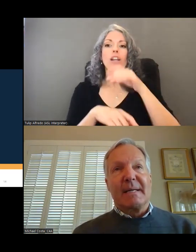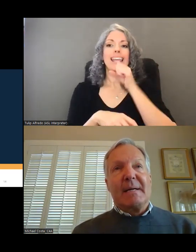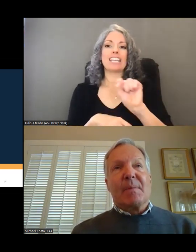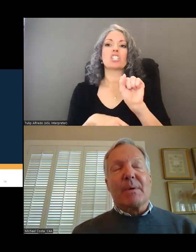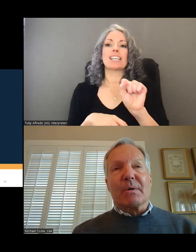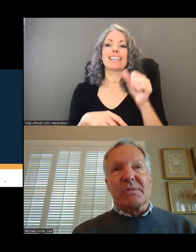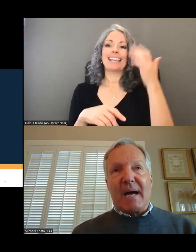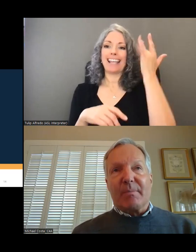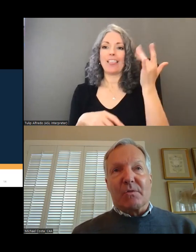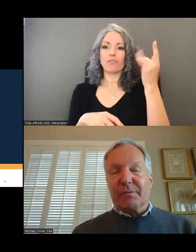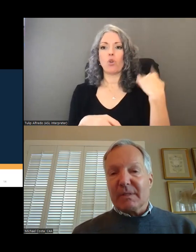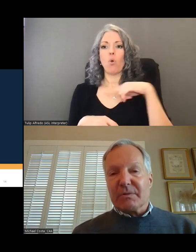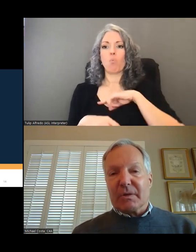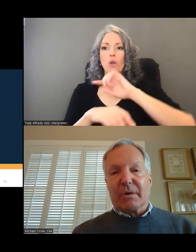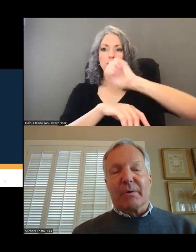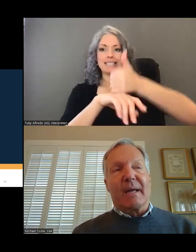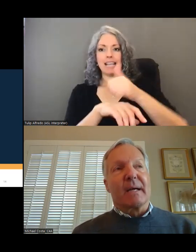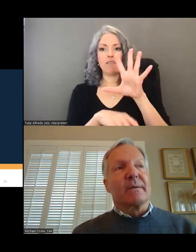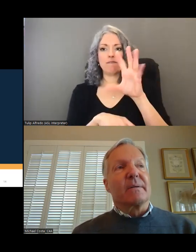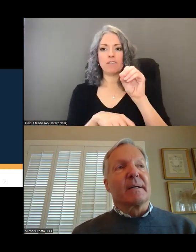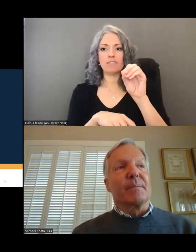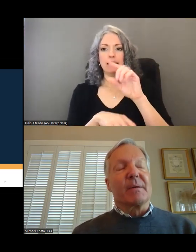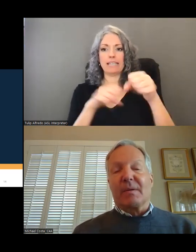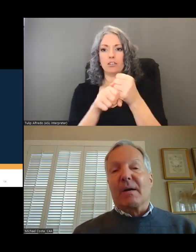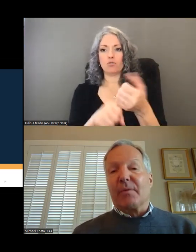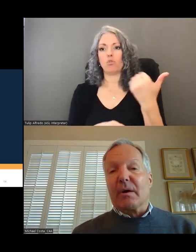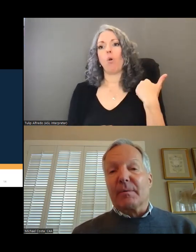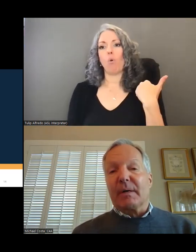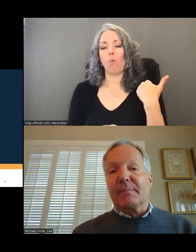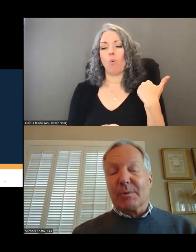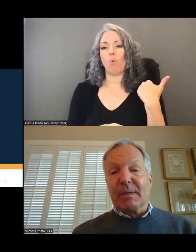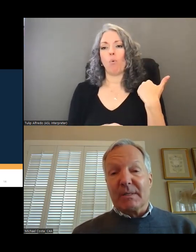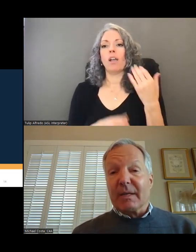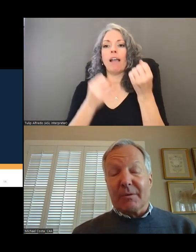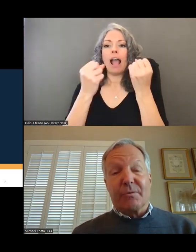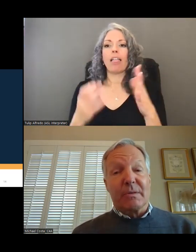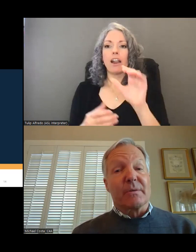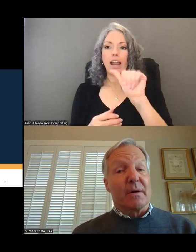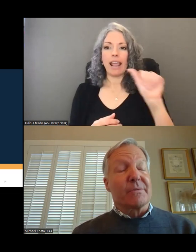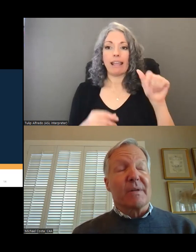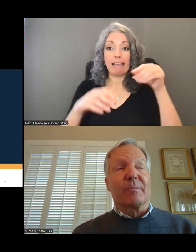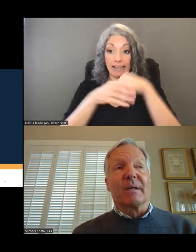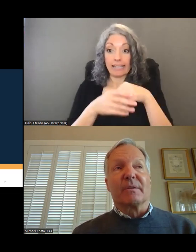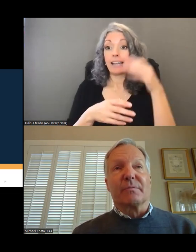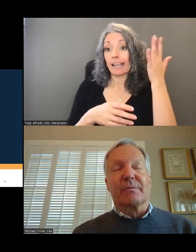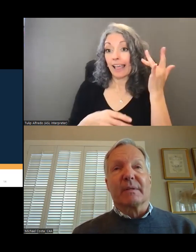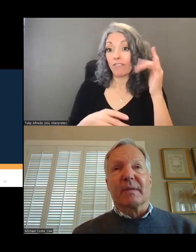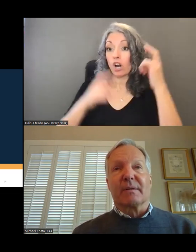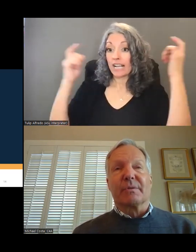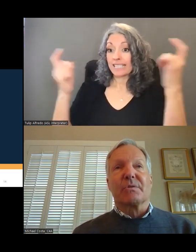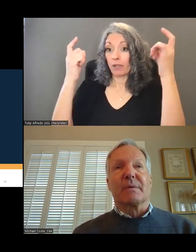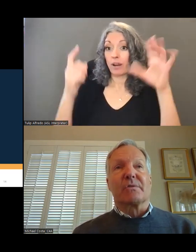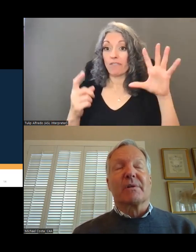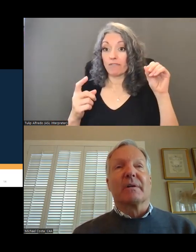California. We were established 50 years ago, and a lot of our AAA's in California are celebrating their